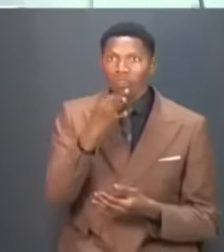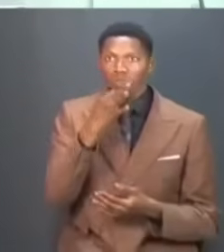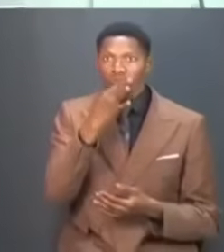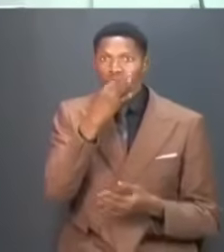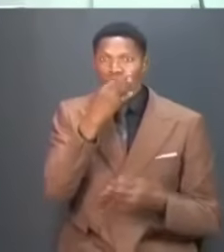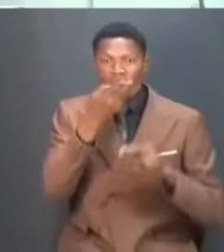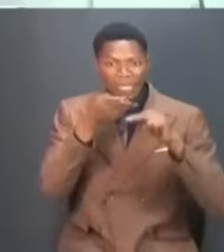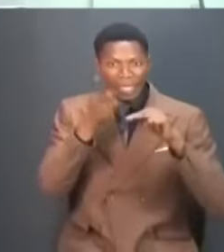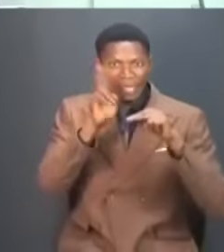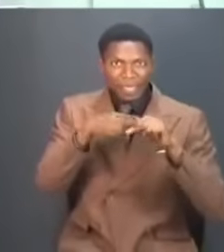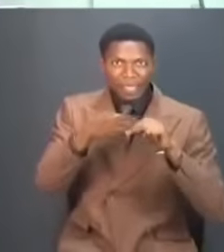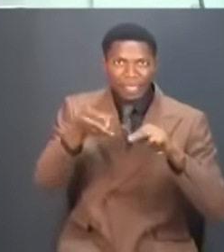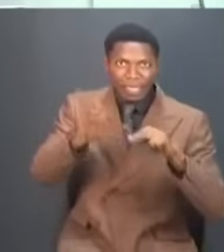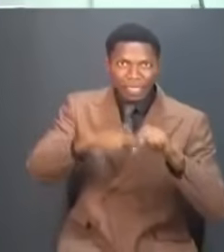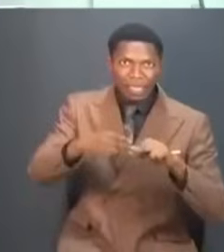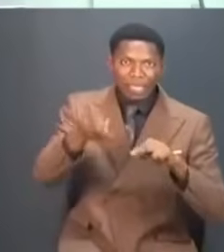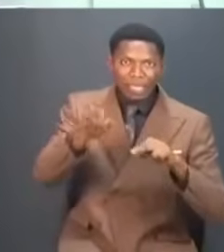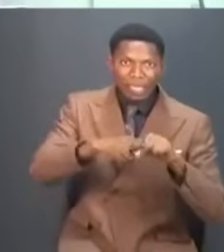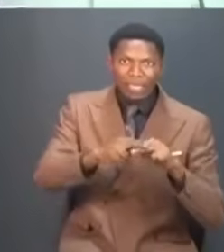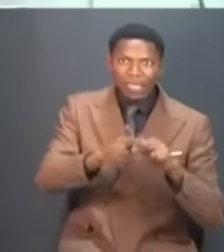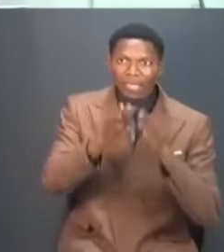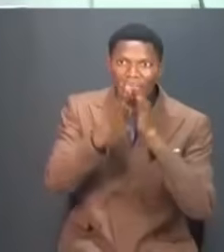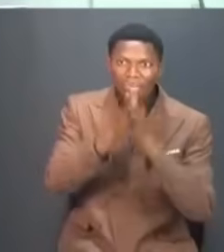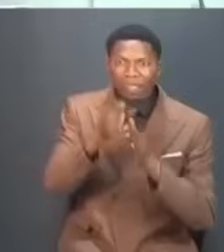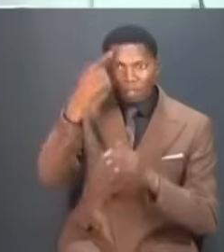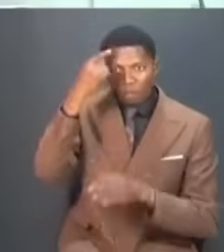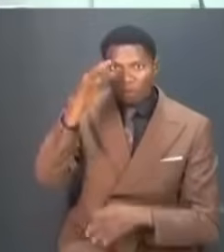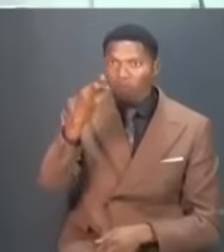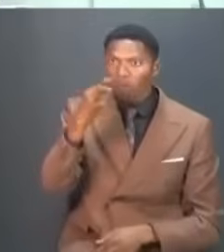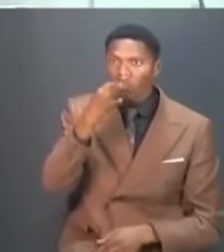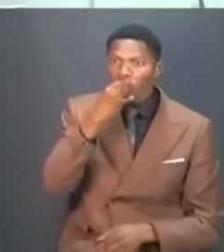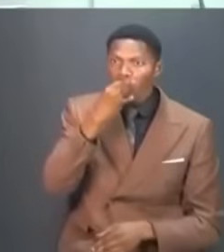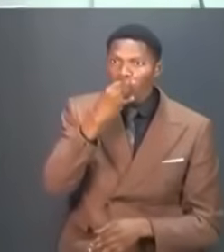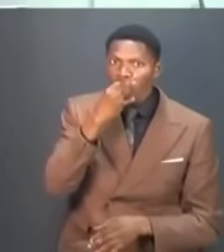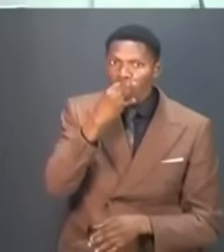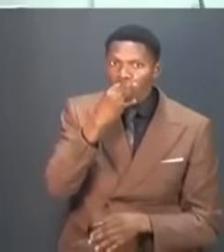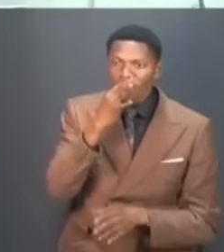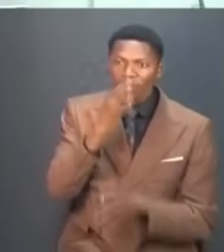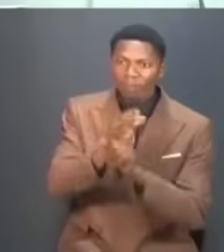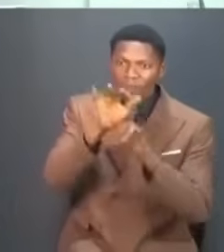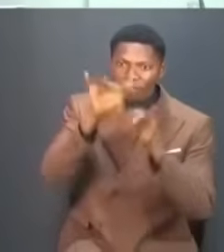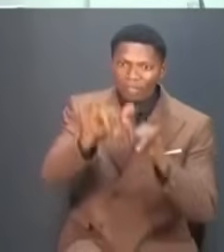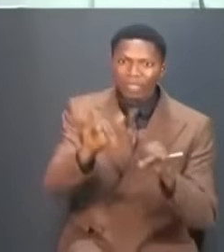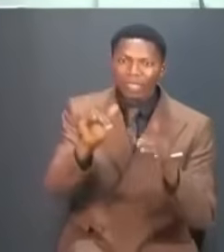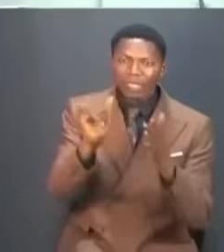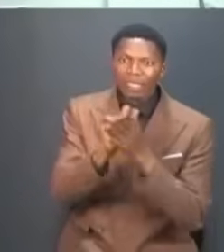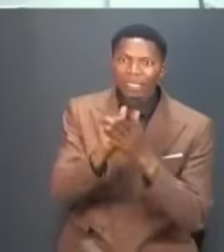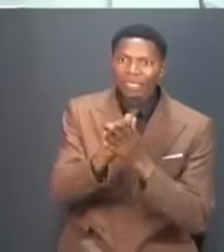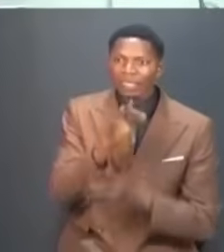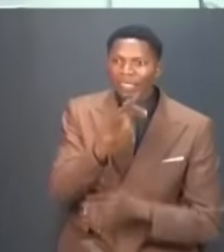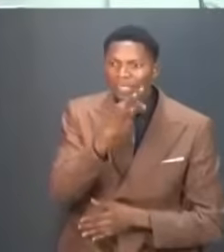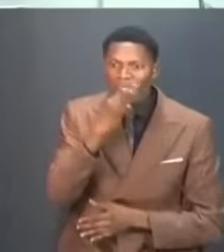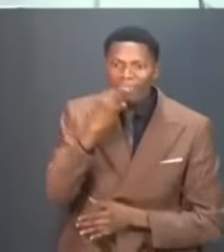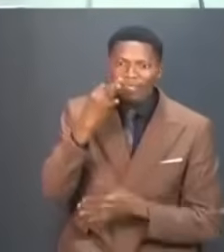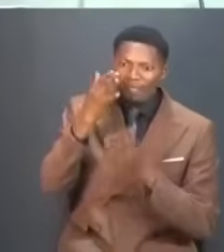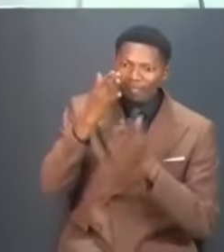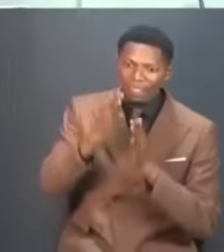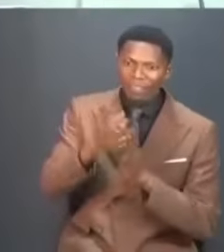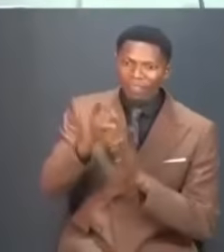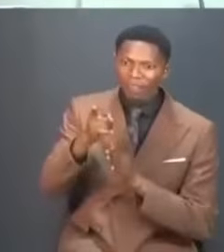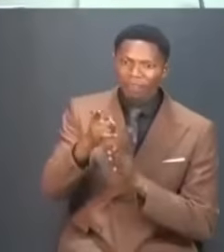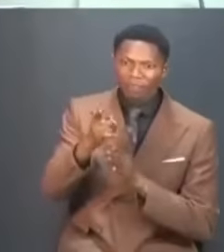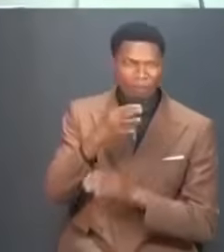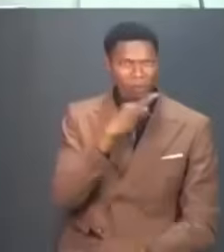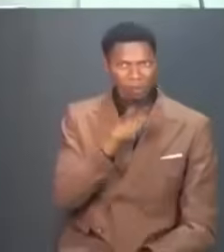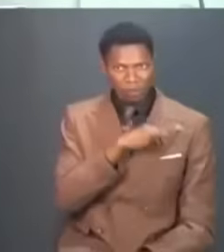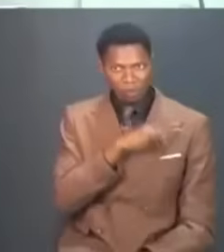the demand for food will be enhanced such that the farmers will also be better off. As it stands, the